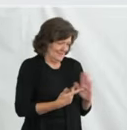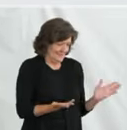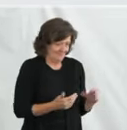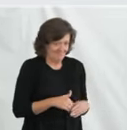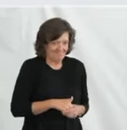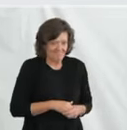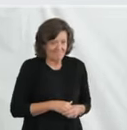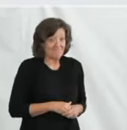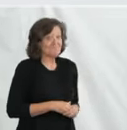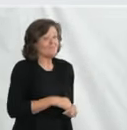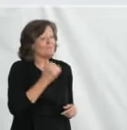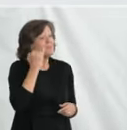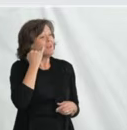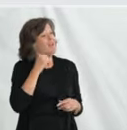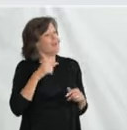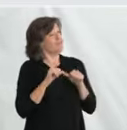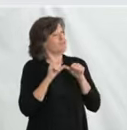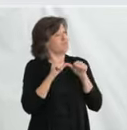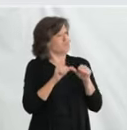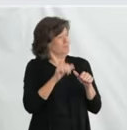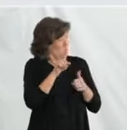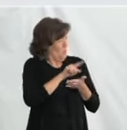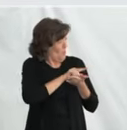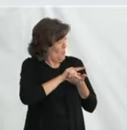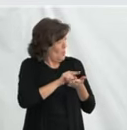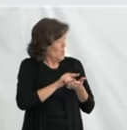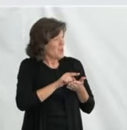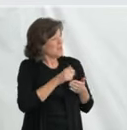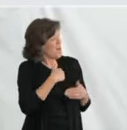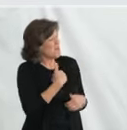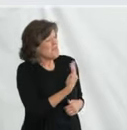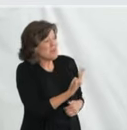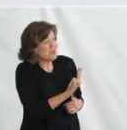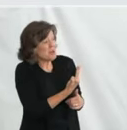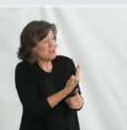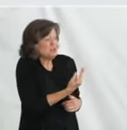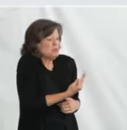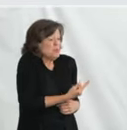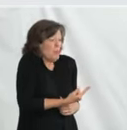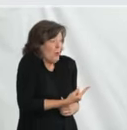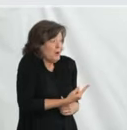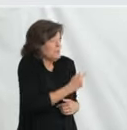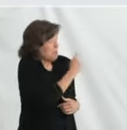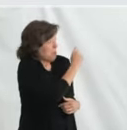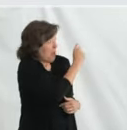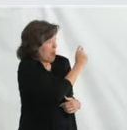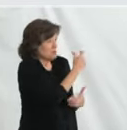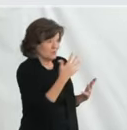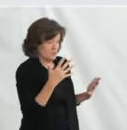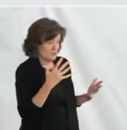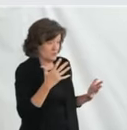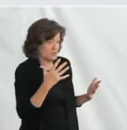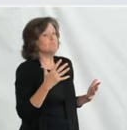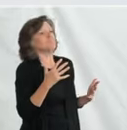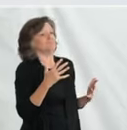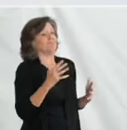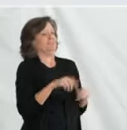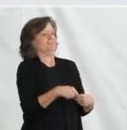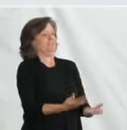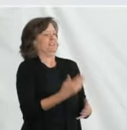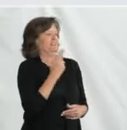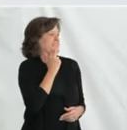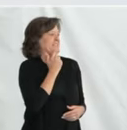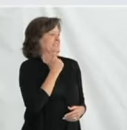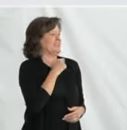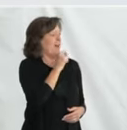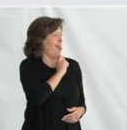And if you could go all week and get three or fewer marks beside your name, you got a lollipop at